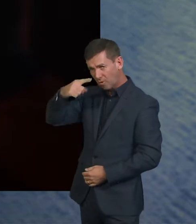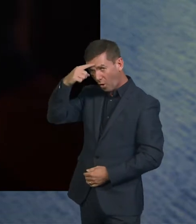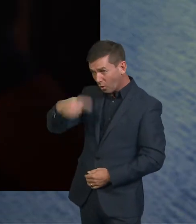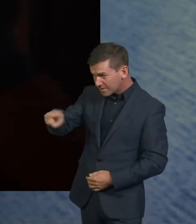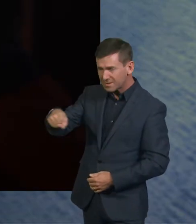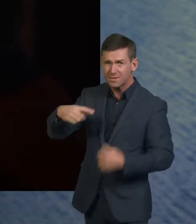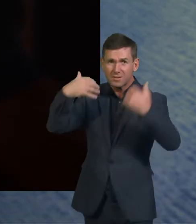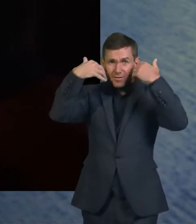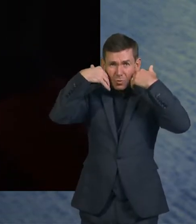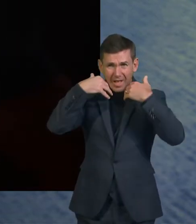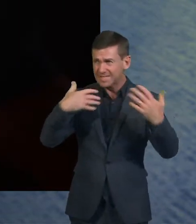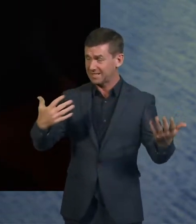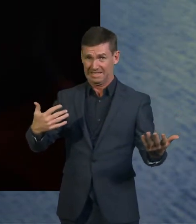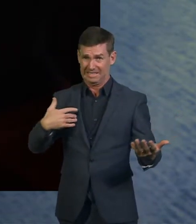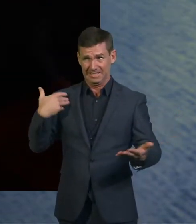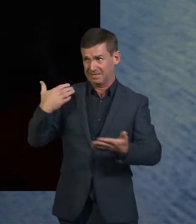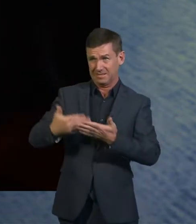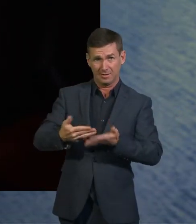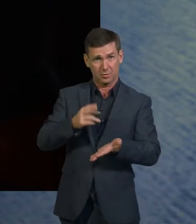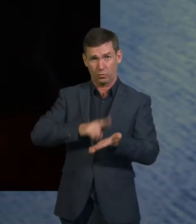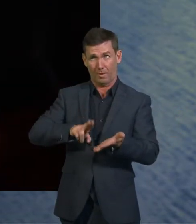Wow. Not used to it.